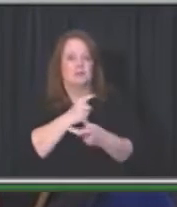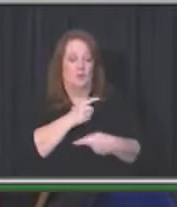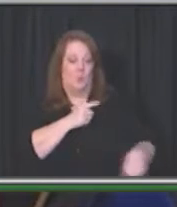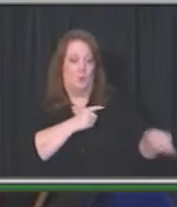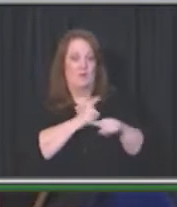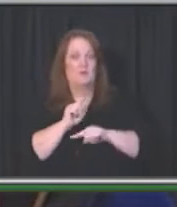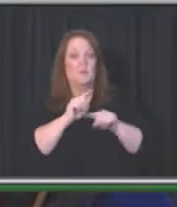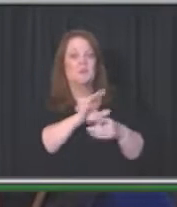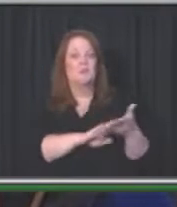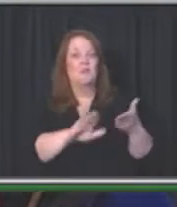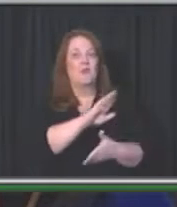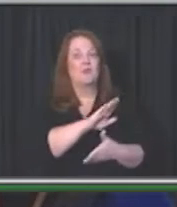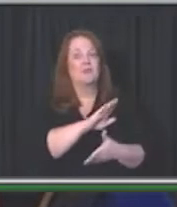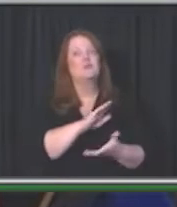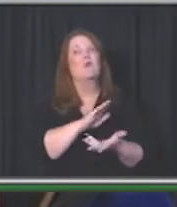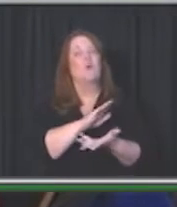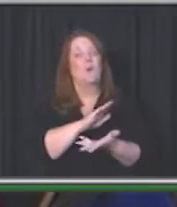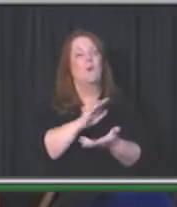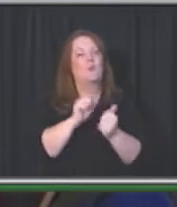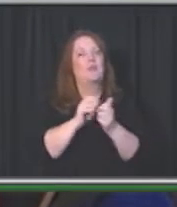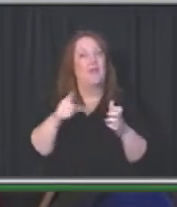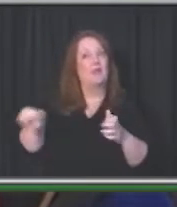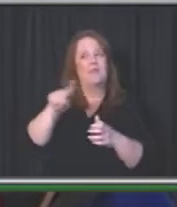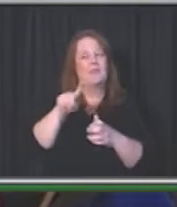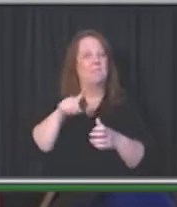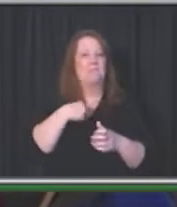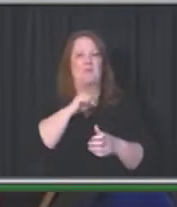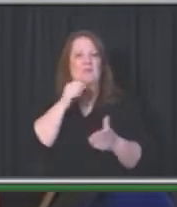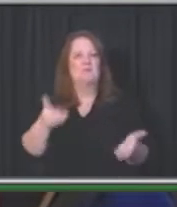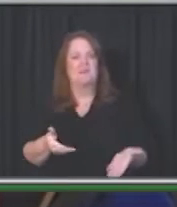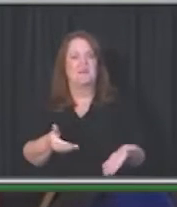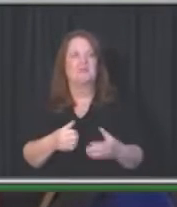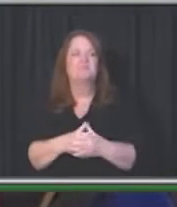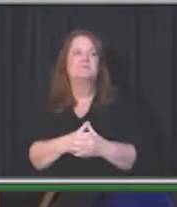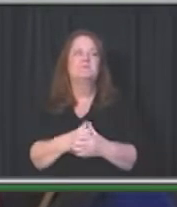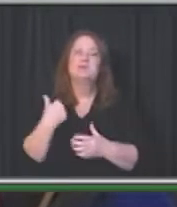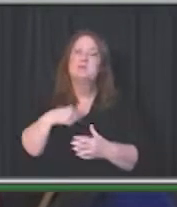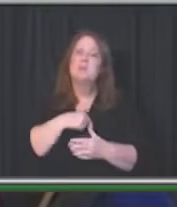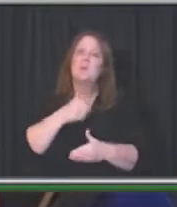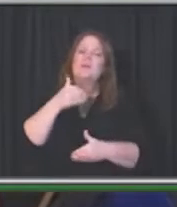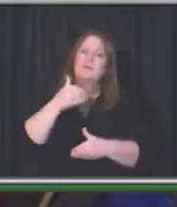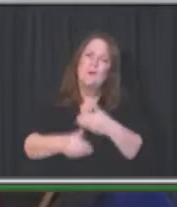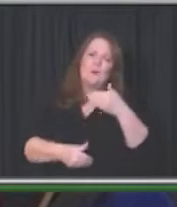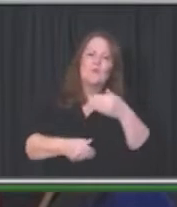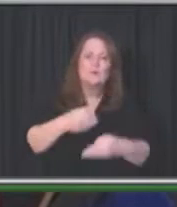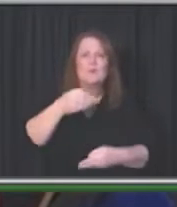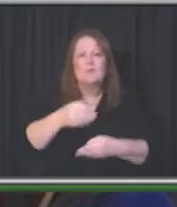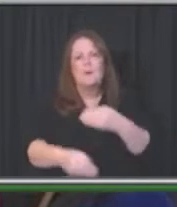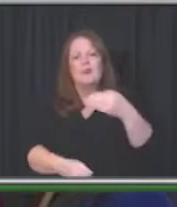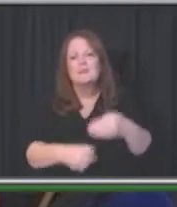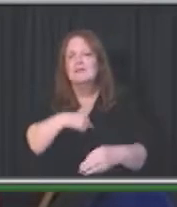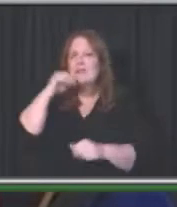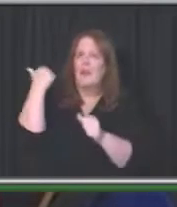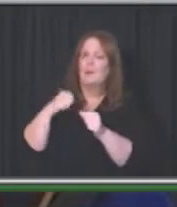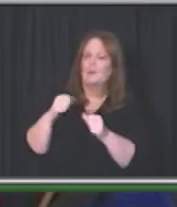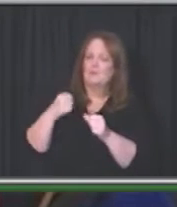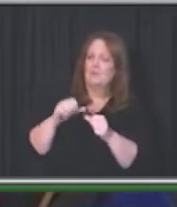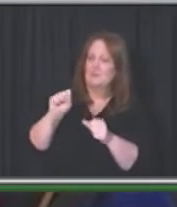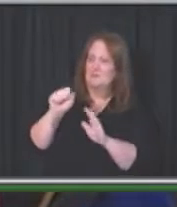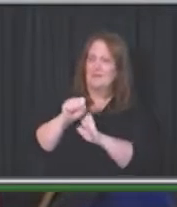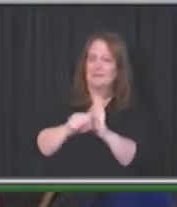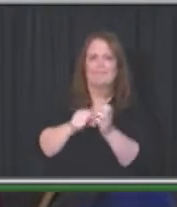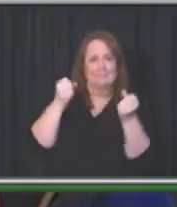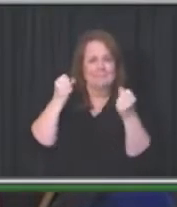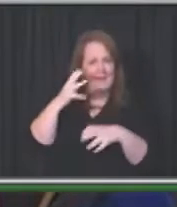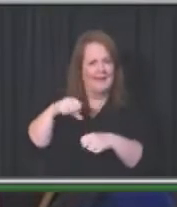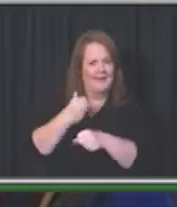here. So I think that, you know, we go through this process, and as I remember Sac State, which was quite a few